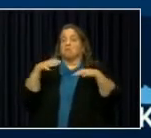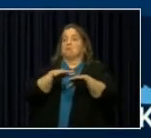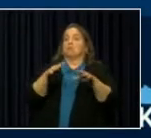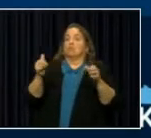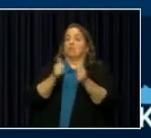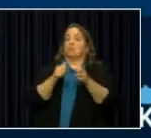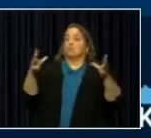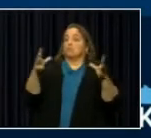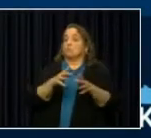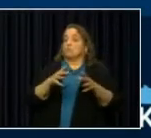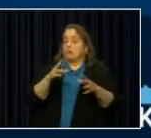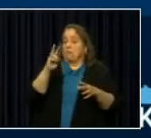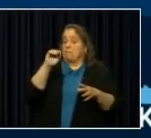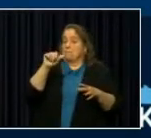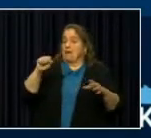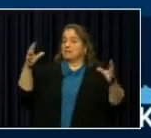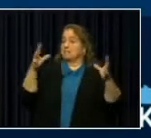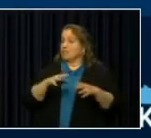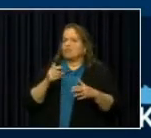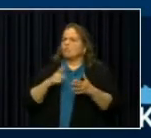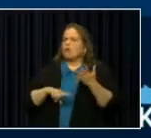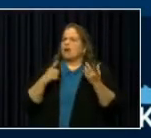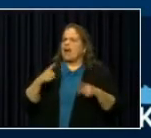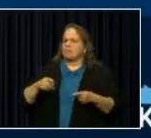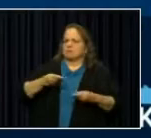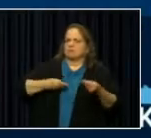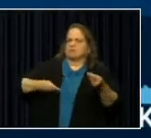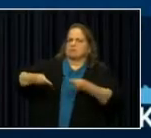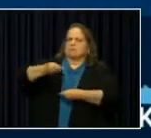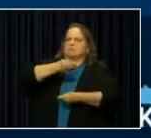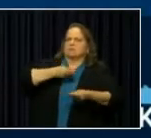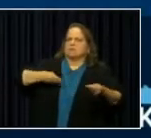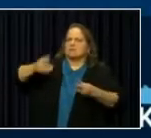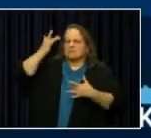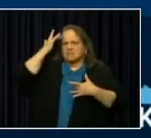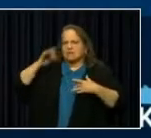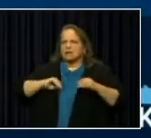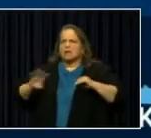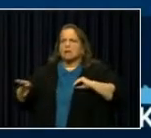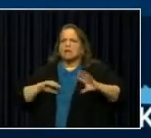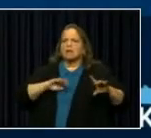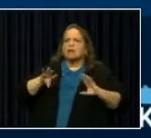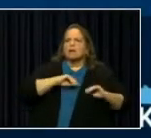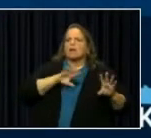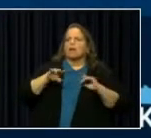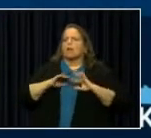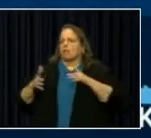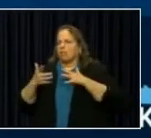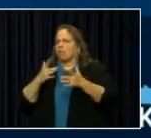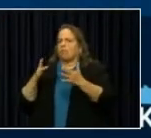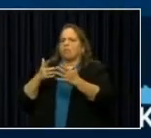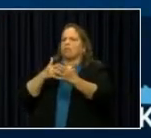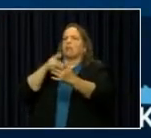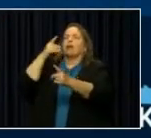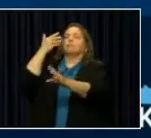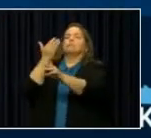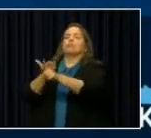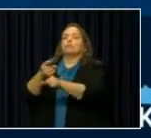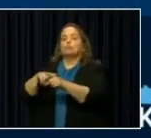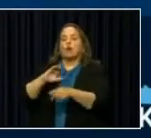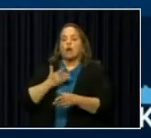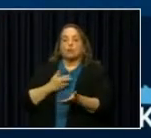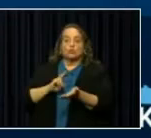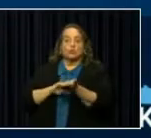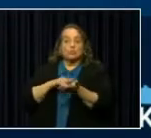people engage in a mass gathering, what happens is it's more likely that this gets into our nursing homes where people